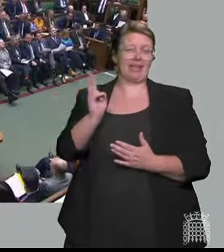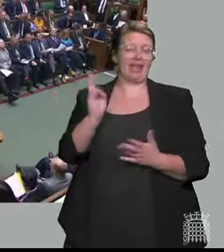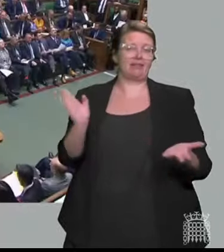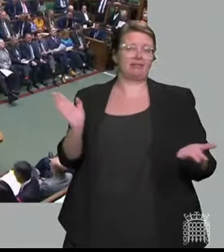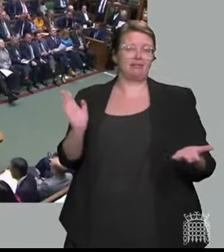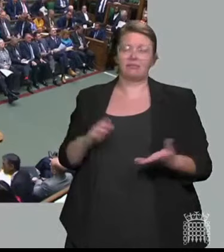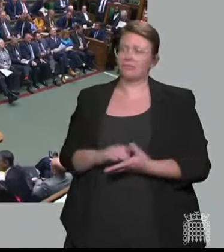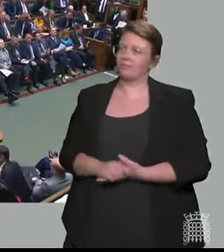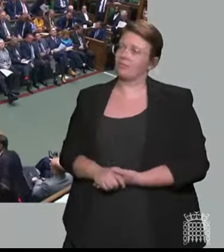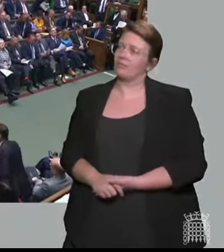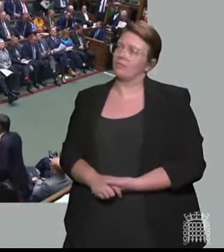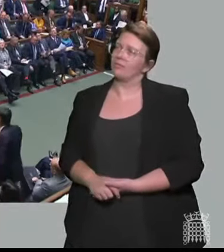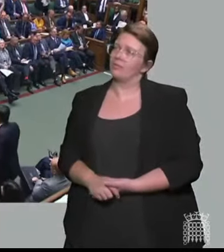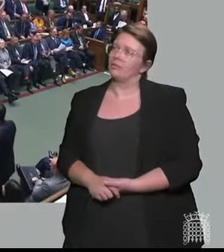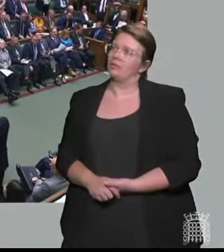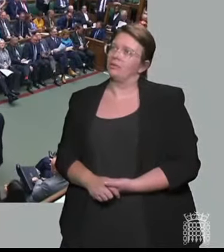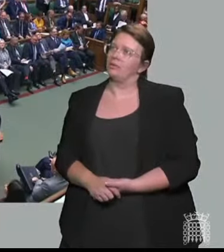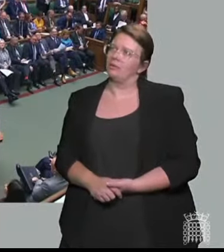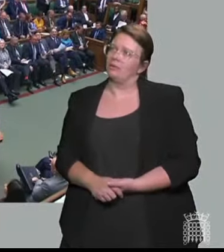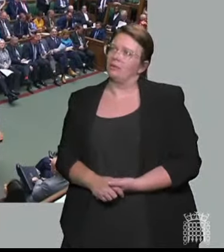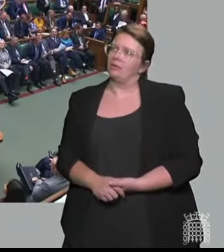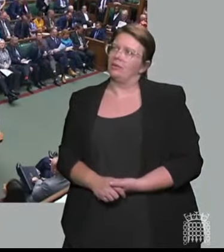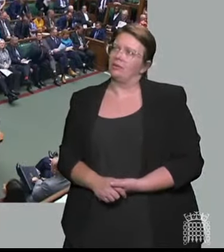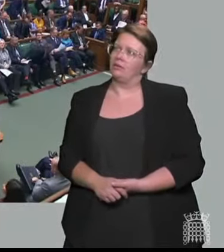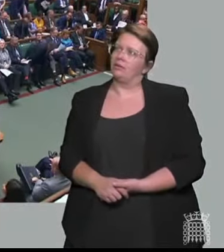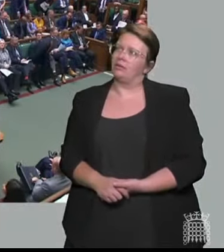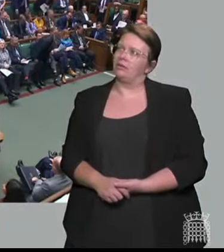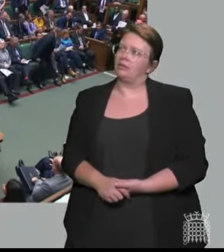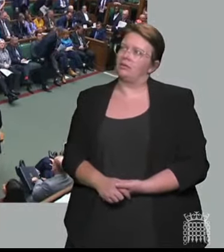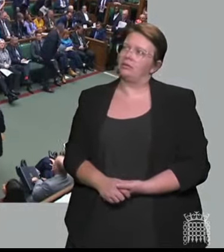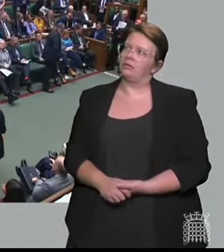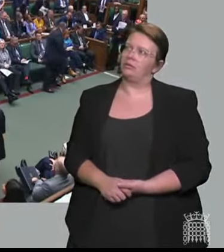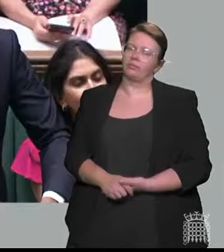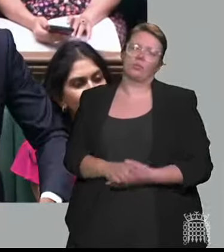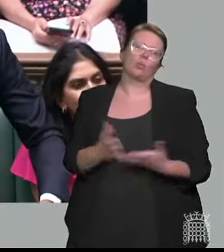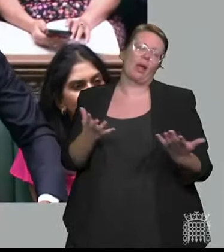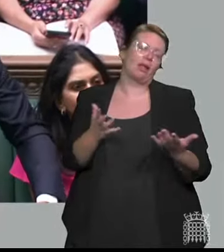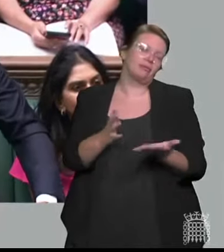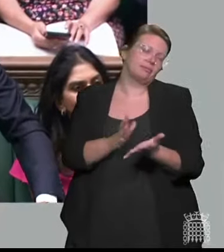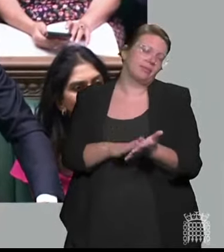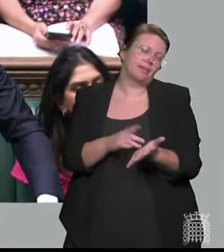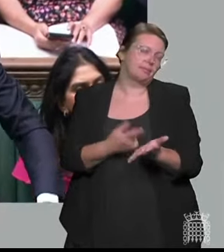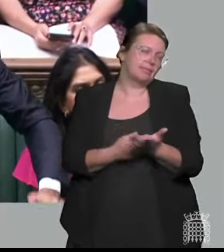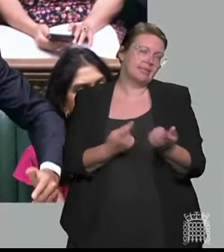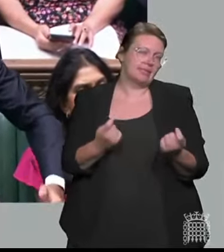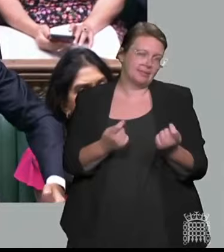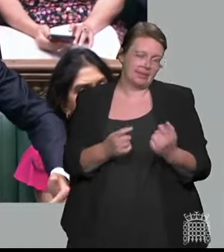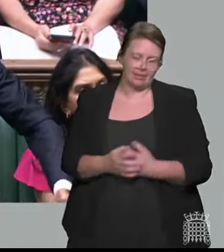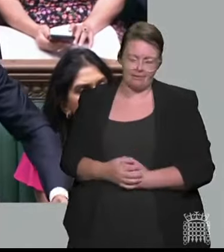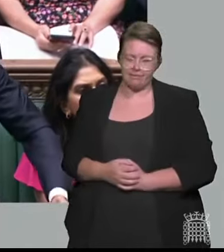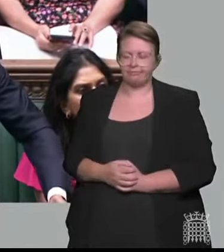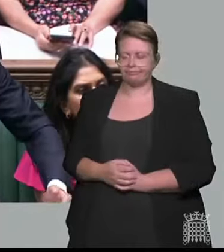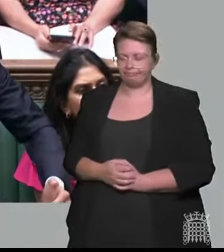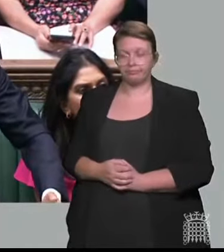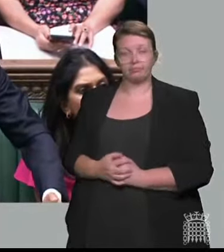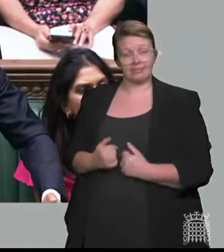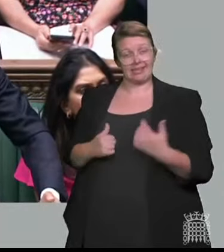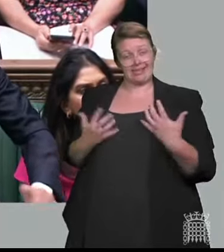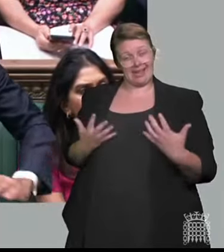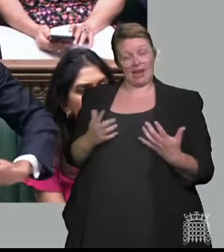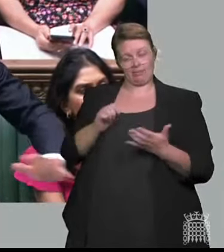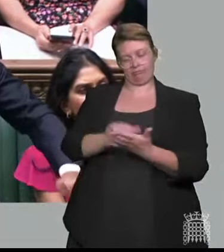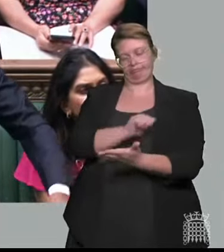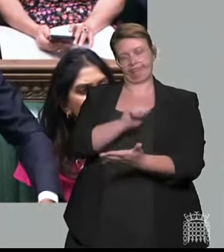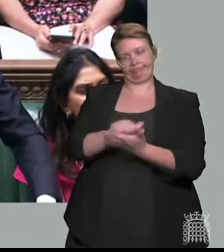again? Well, Mr. Speaker, as the honourable gentleman knows, there is a formal inquiry